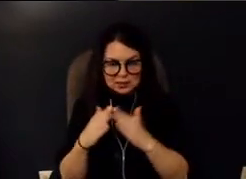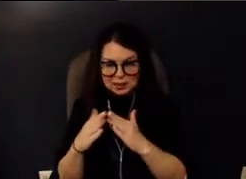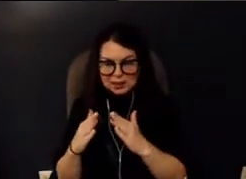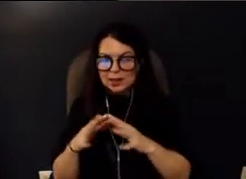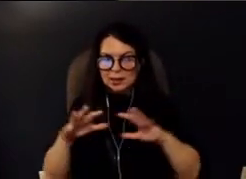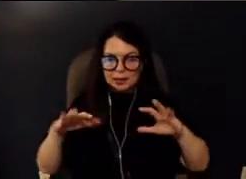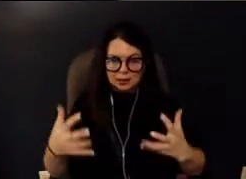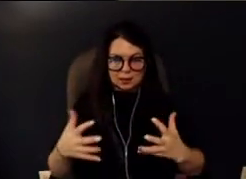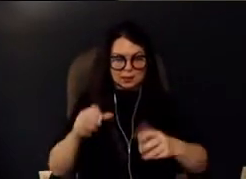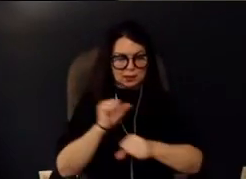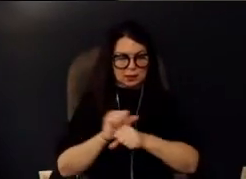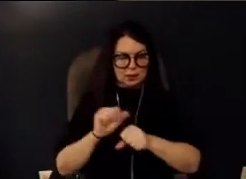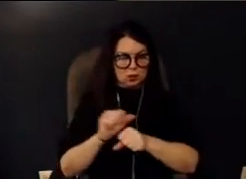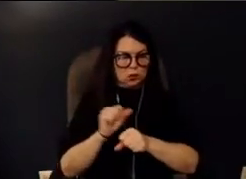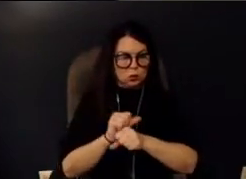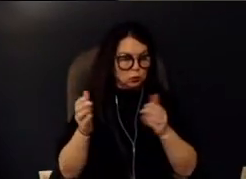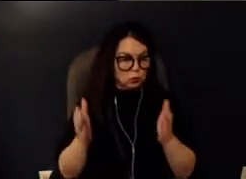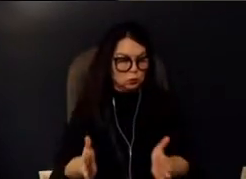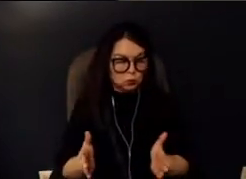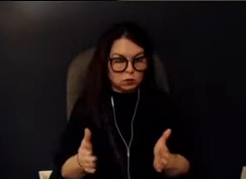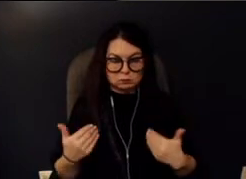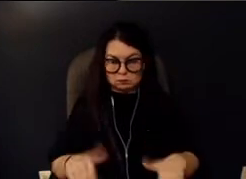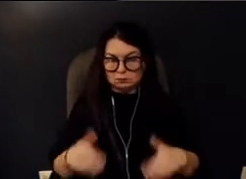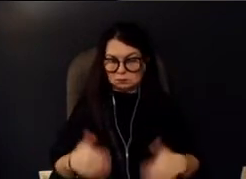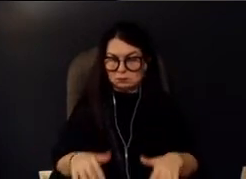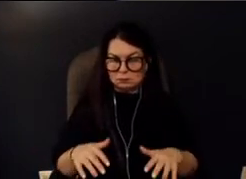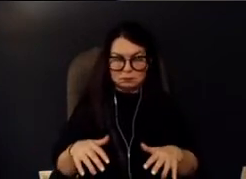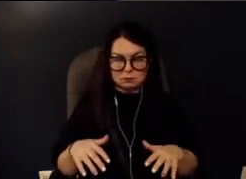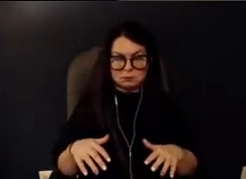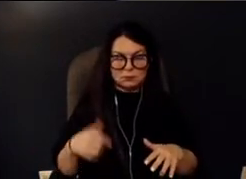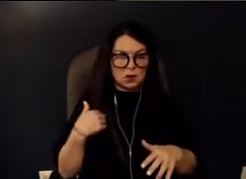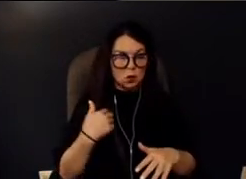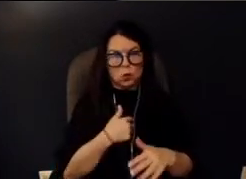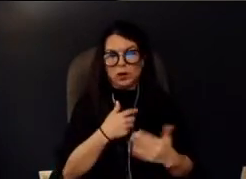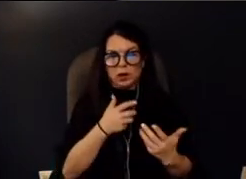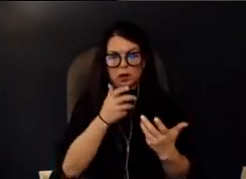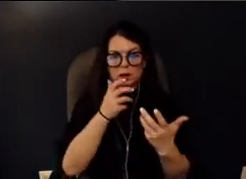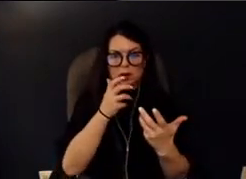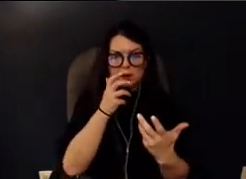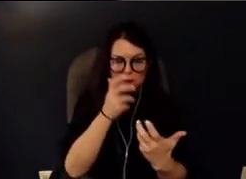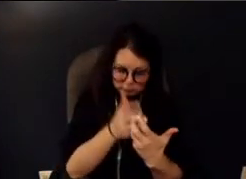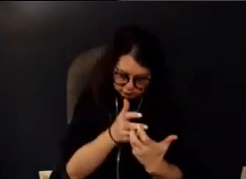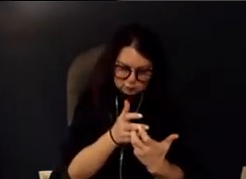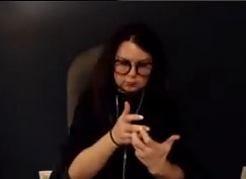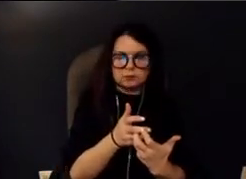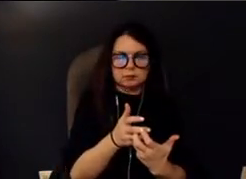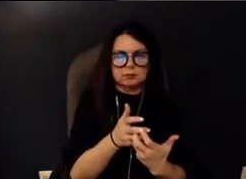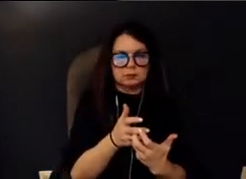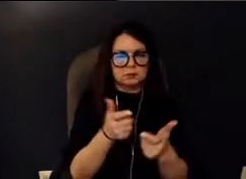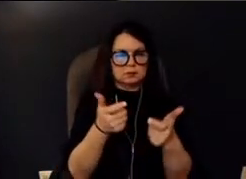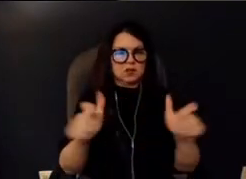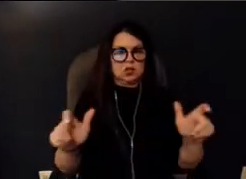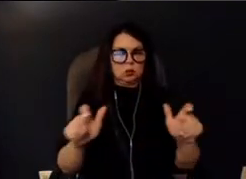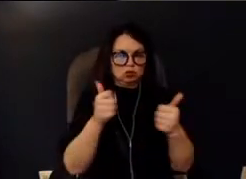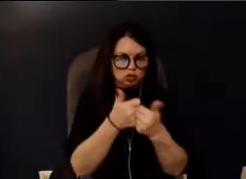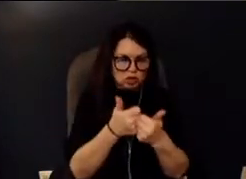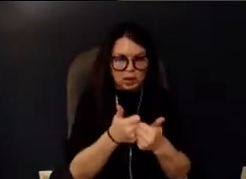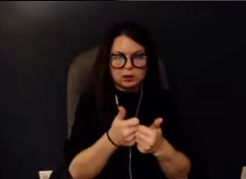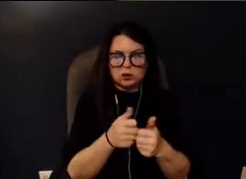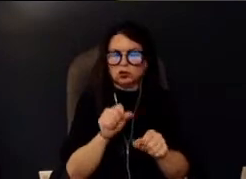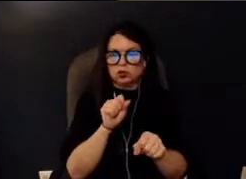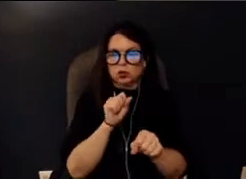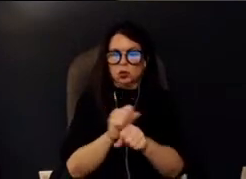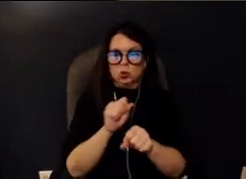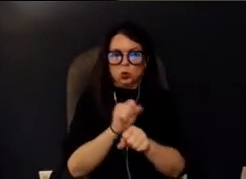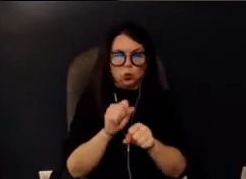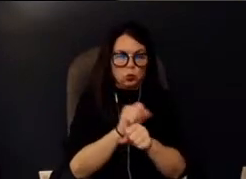an incredible challenge this year of working remotely and completely shifting the way